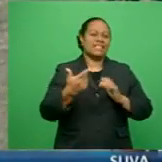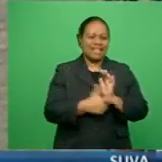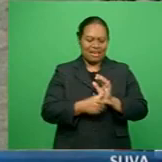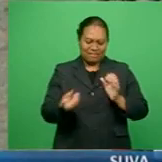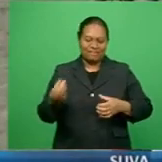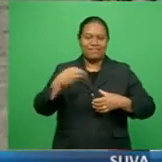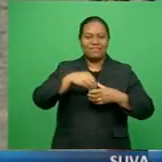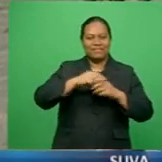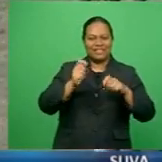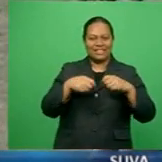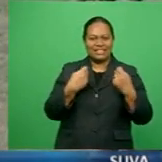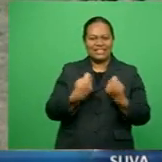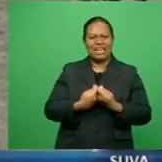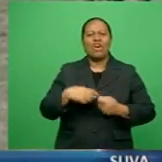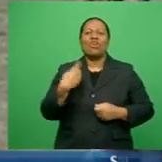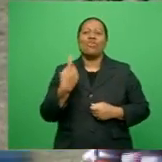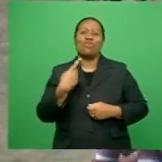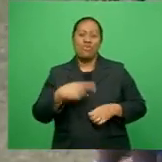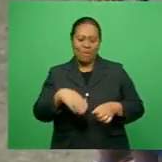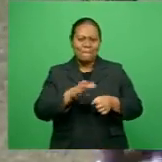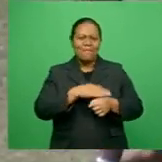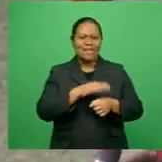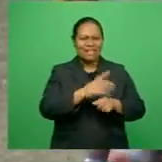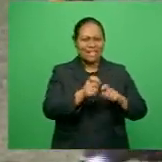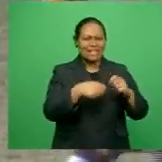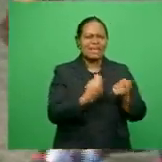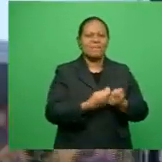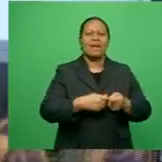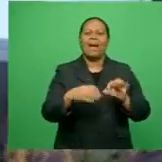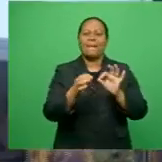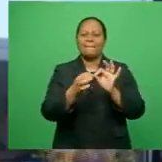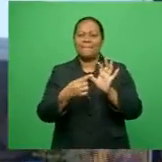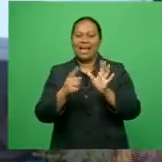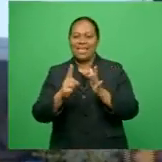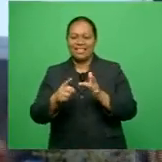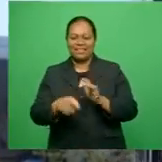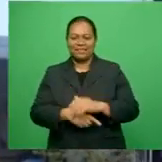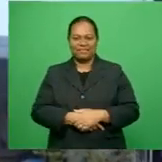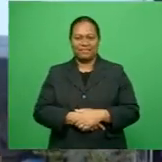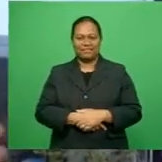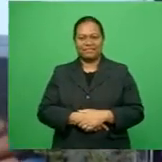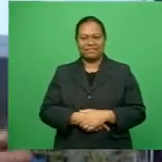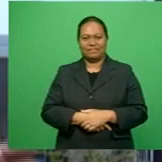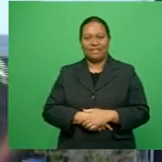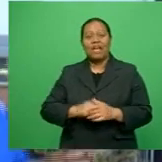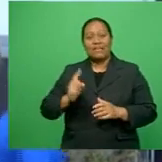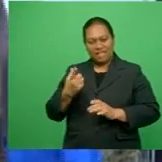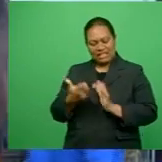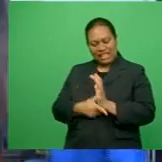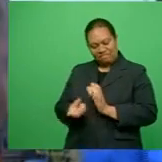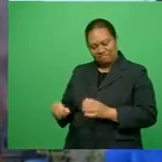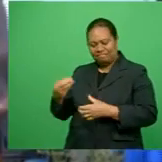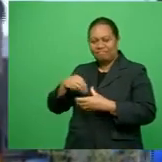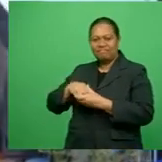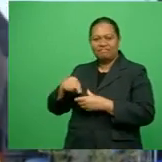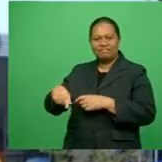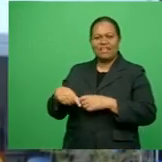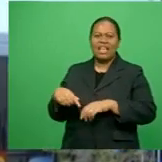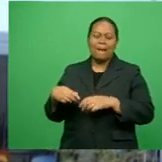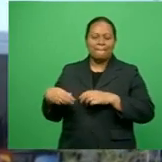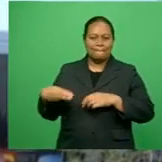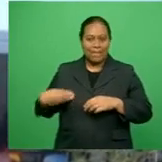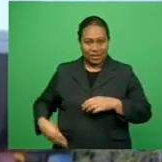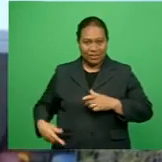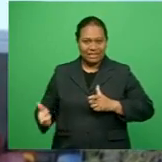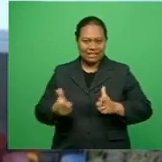since the team was formed by former national rep Serama Mbai. This is my first Mari Sevens and for the team as well,